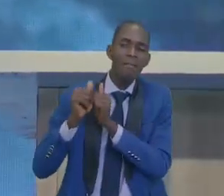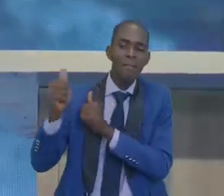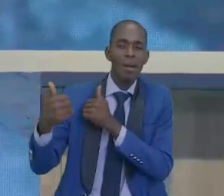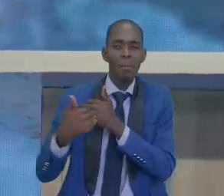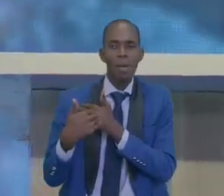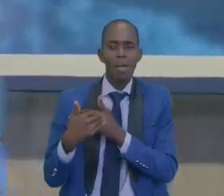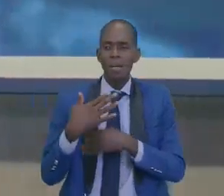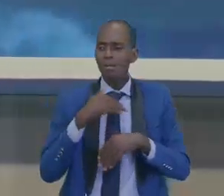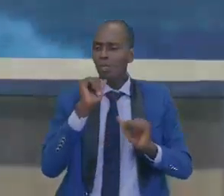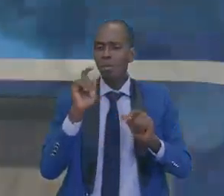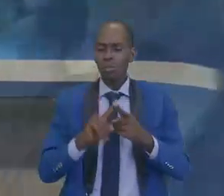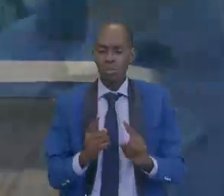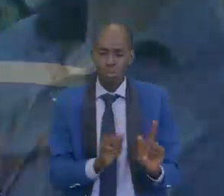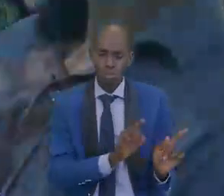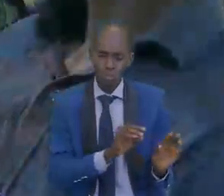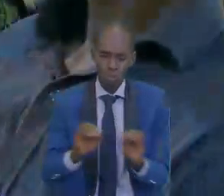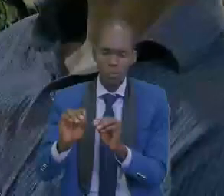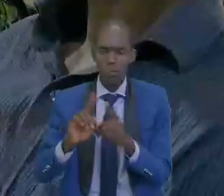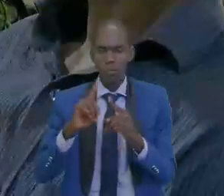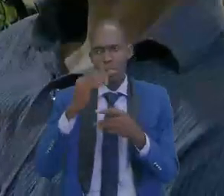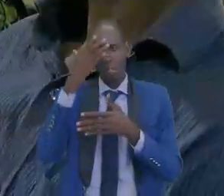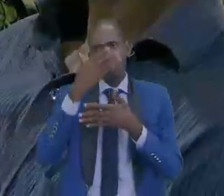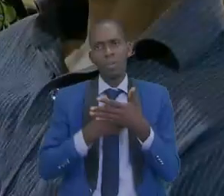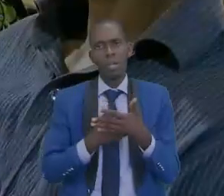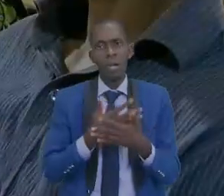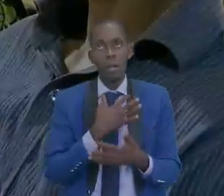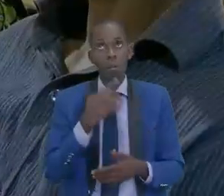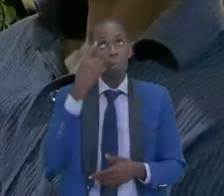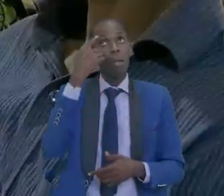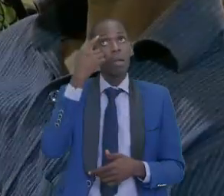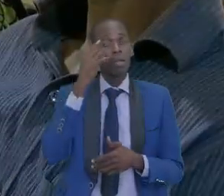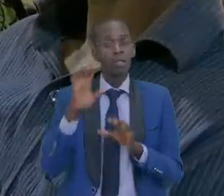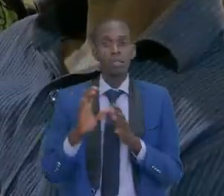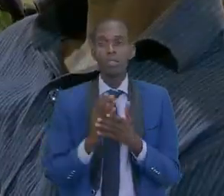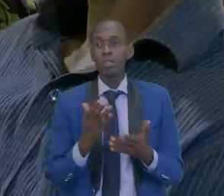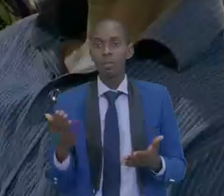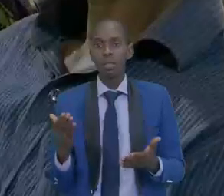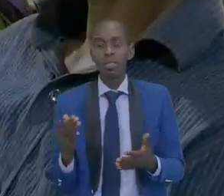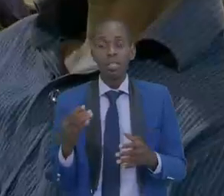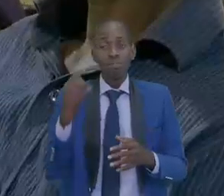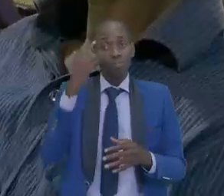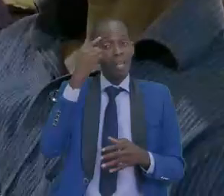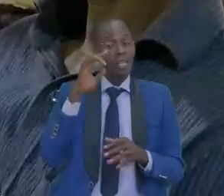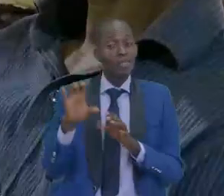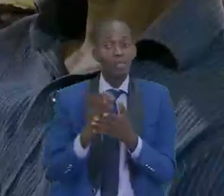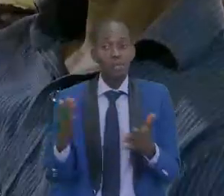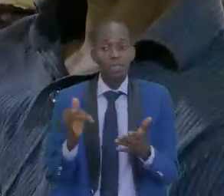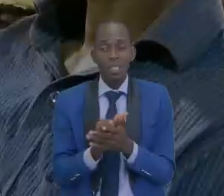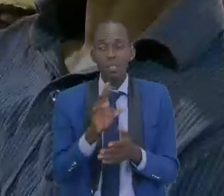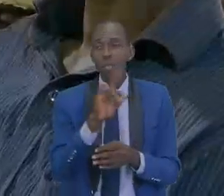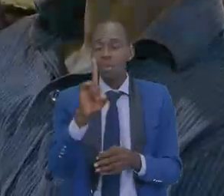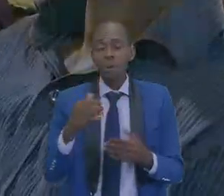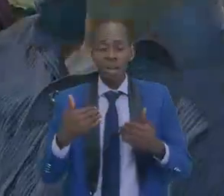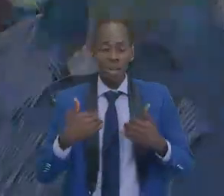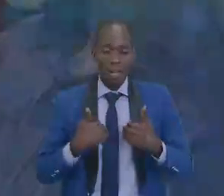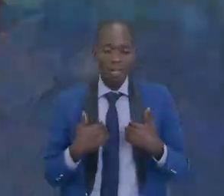the front. And so they did something that nobody had ever done. When